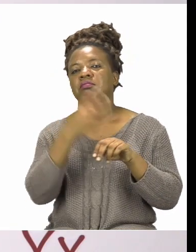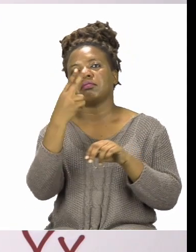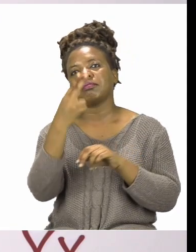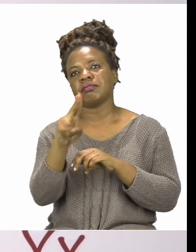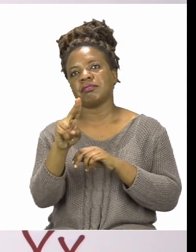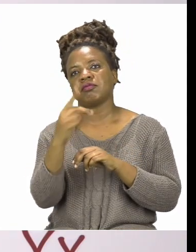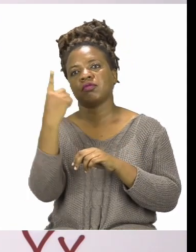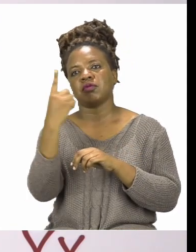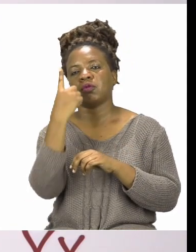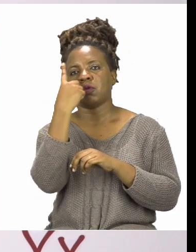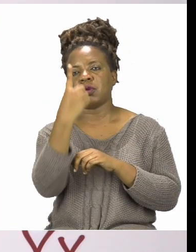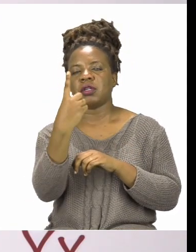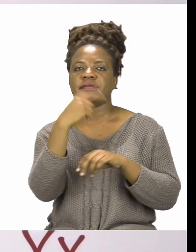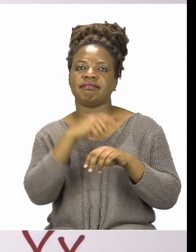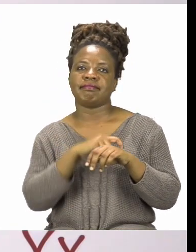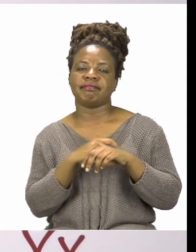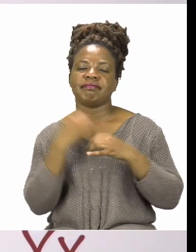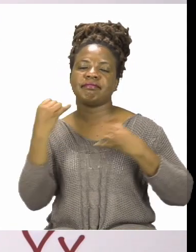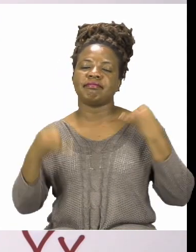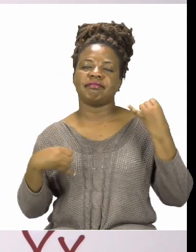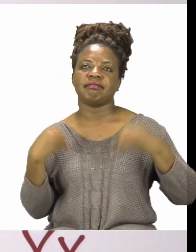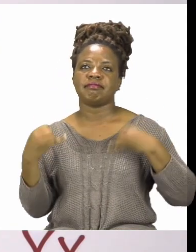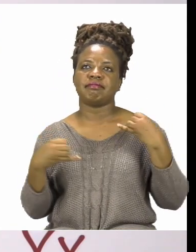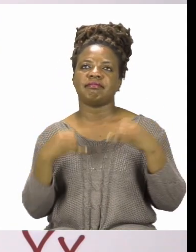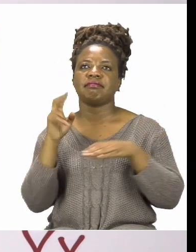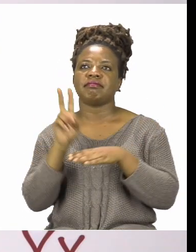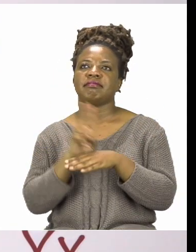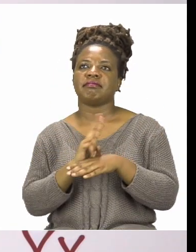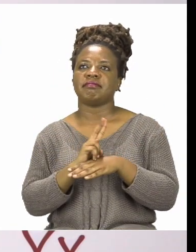you soon after the advert break.